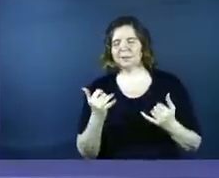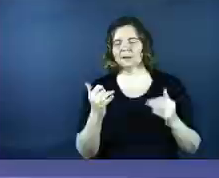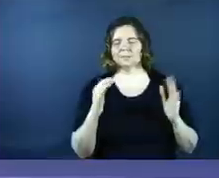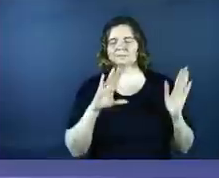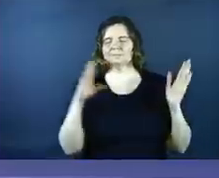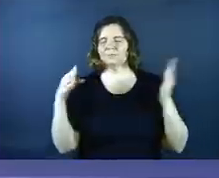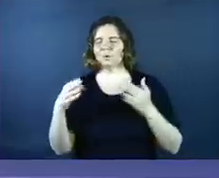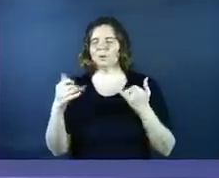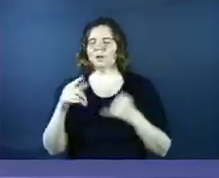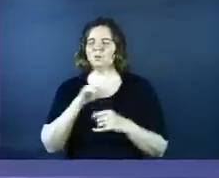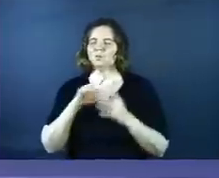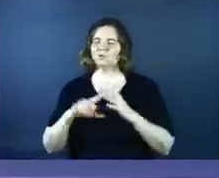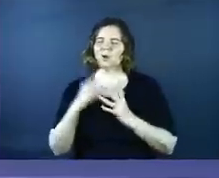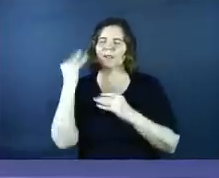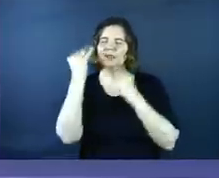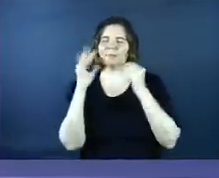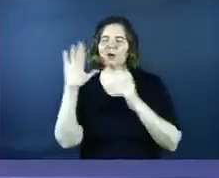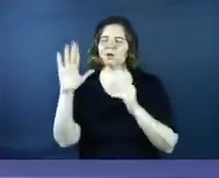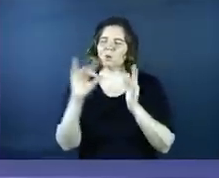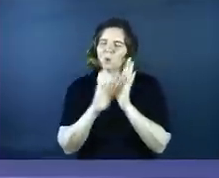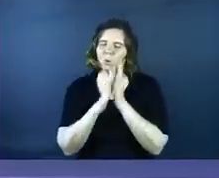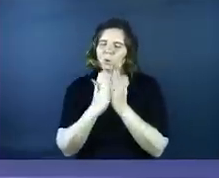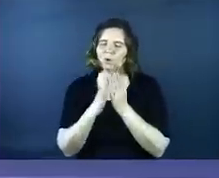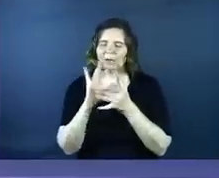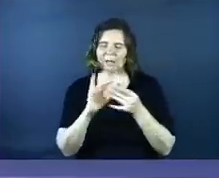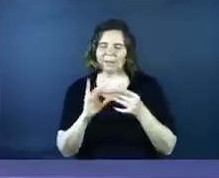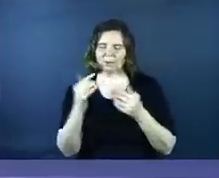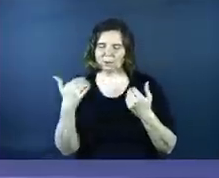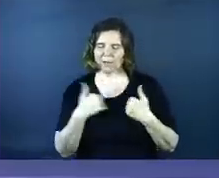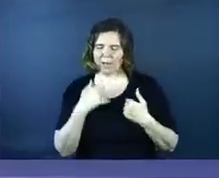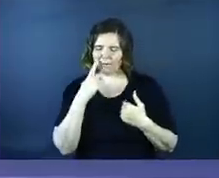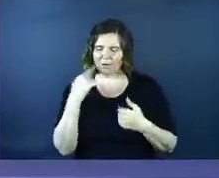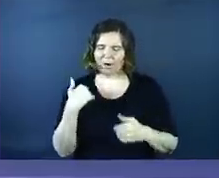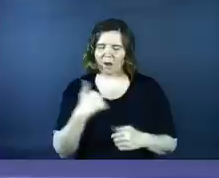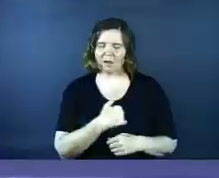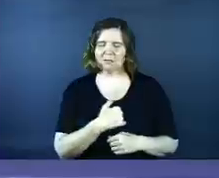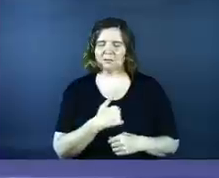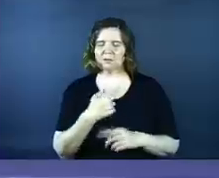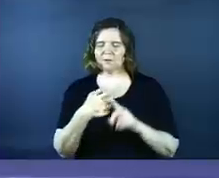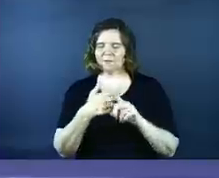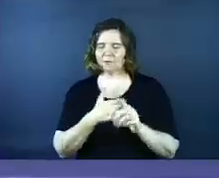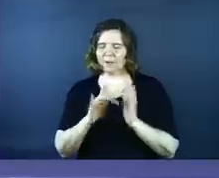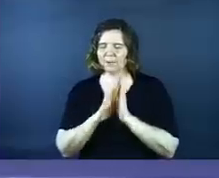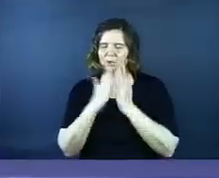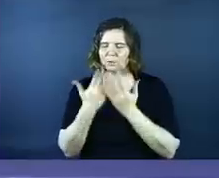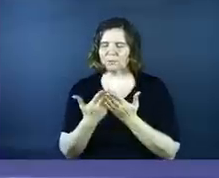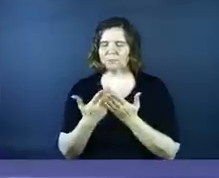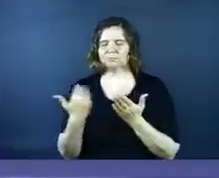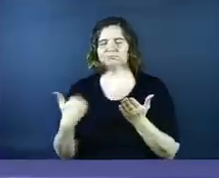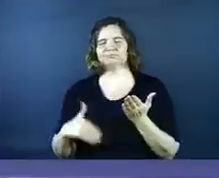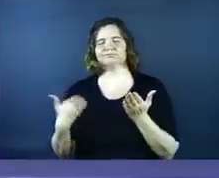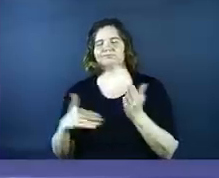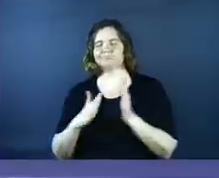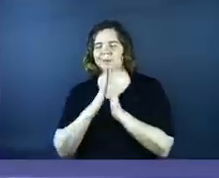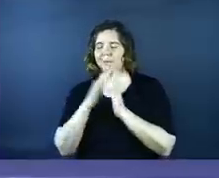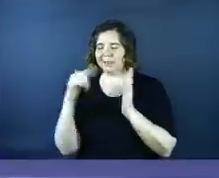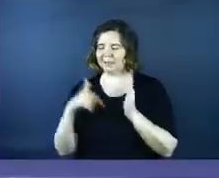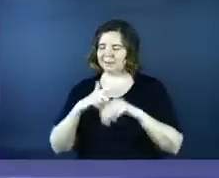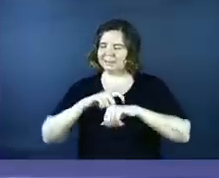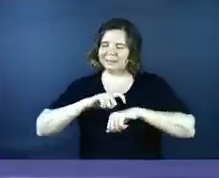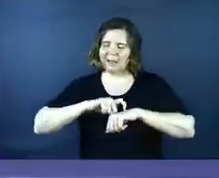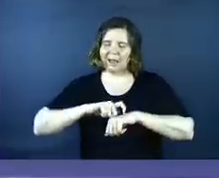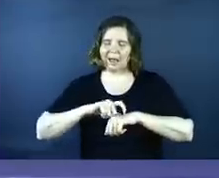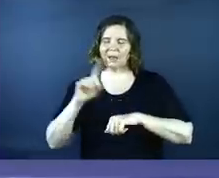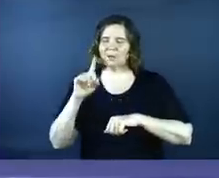now and we start thinking about your word and the message that you have for us from the scripture, God, I pray that this would be a